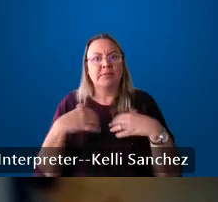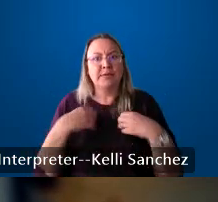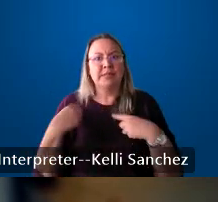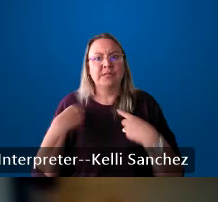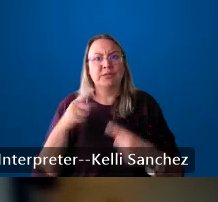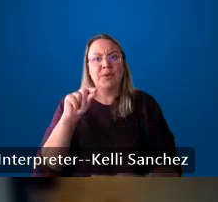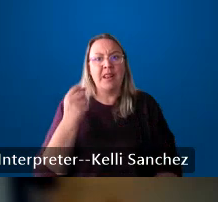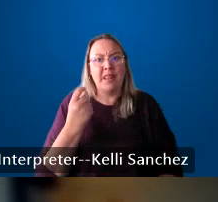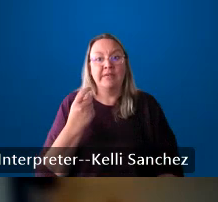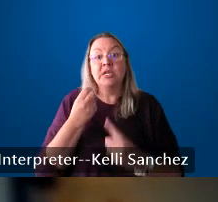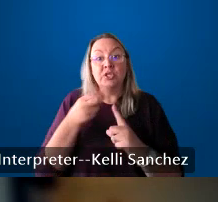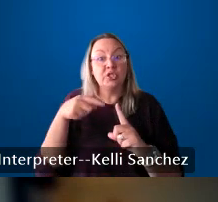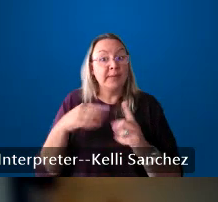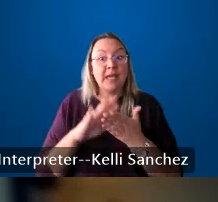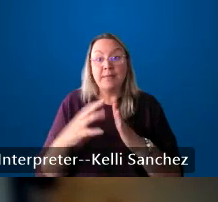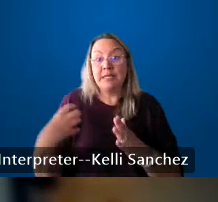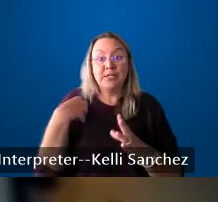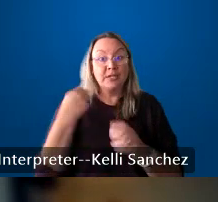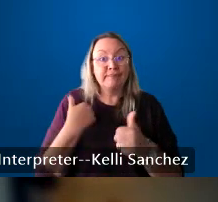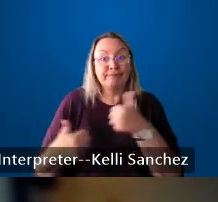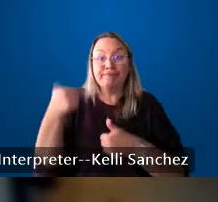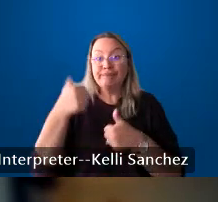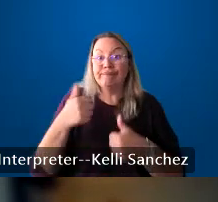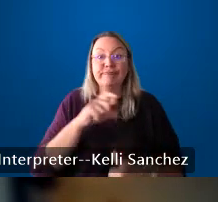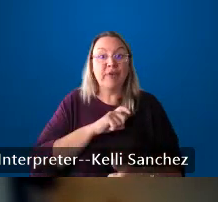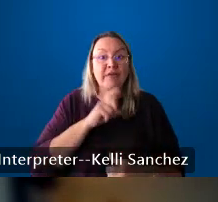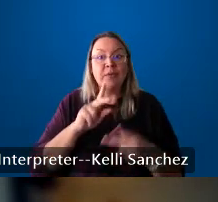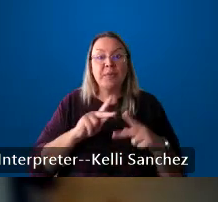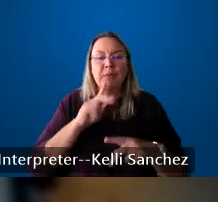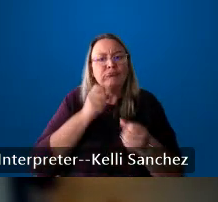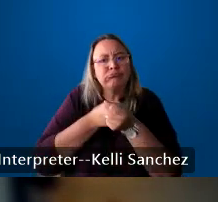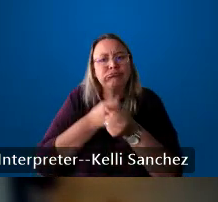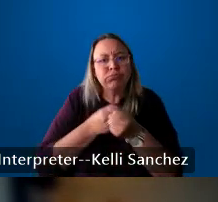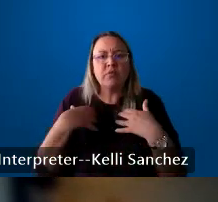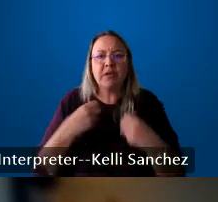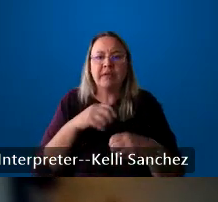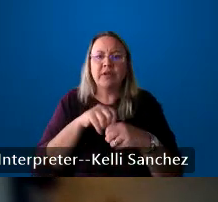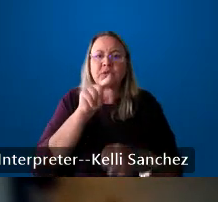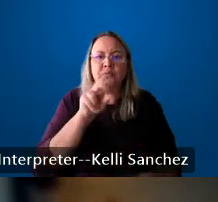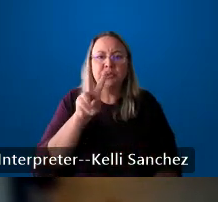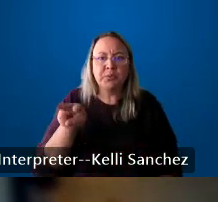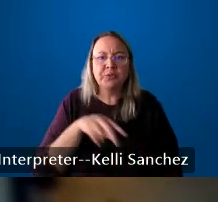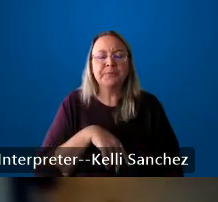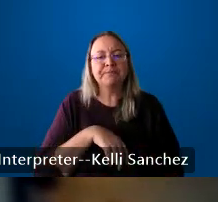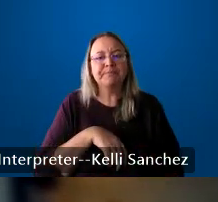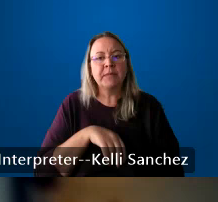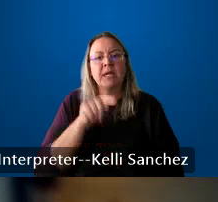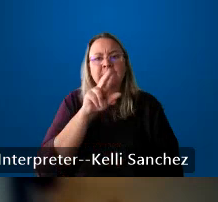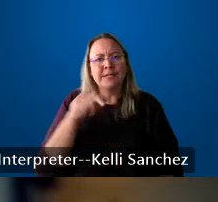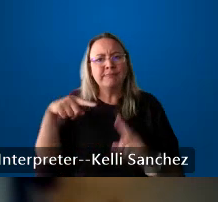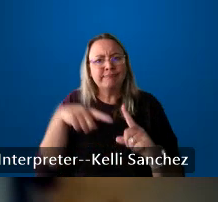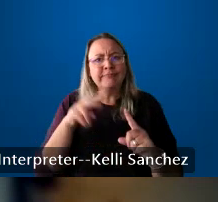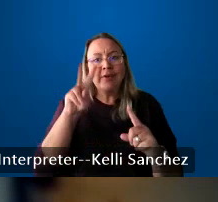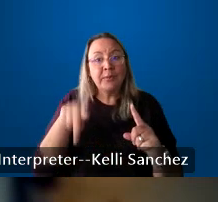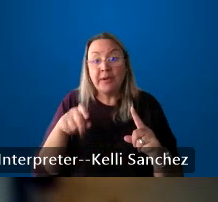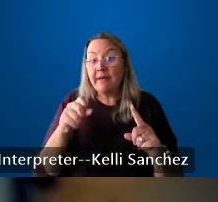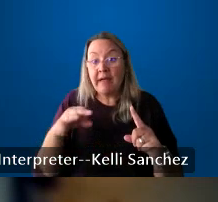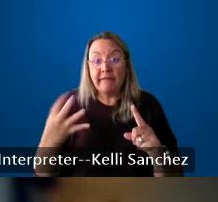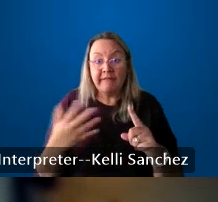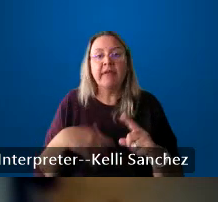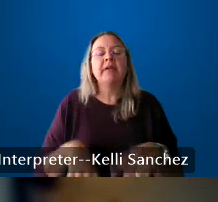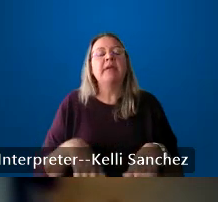Tara became the Chief Executive Officer of People Advocating Recovery in 2022. Tara is also the Vice President of the